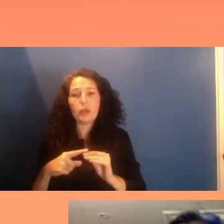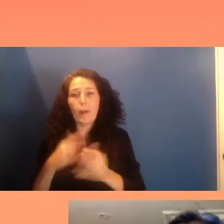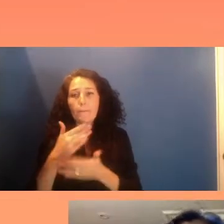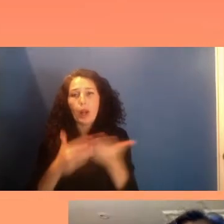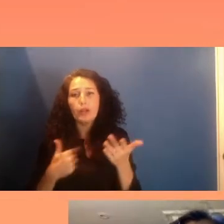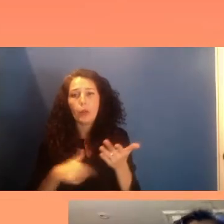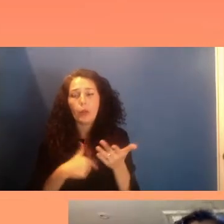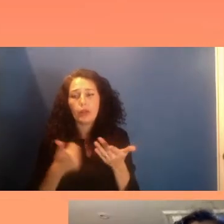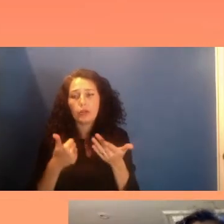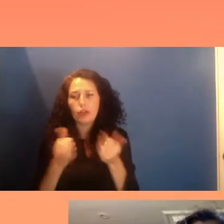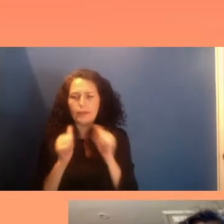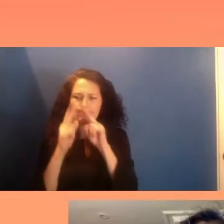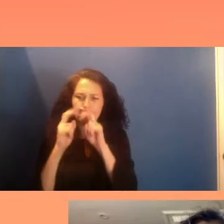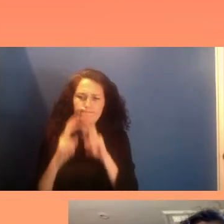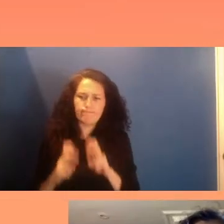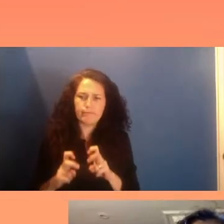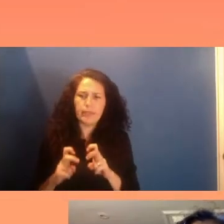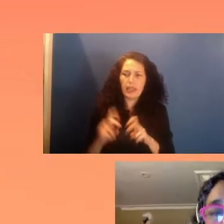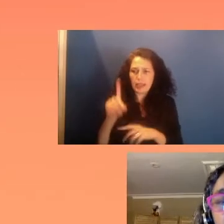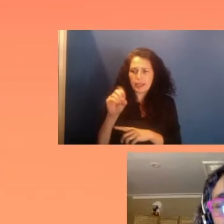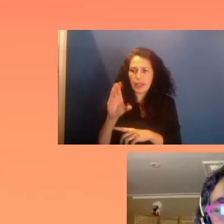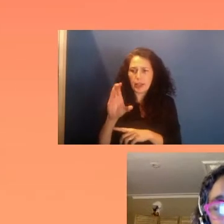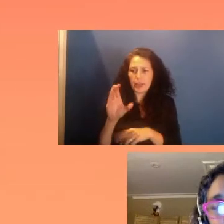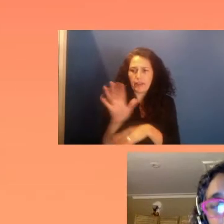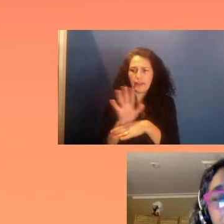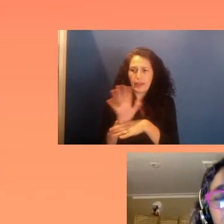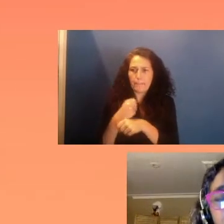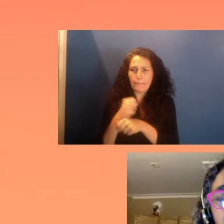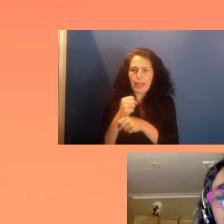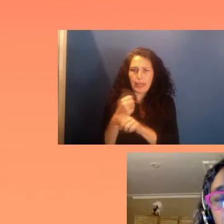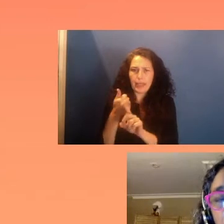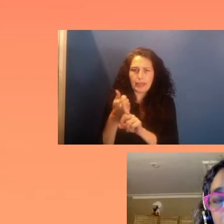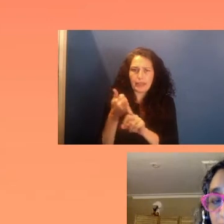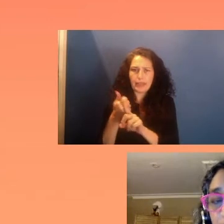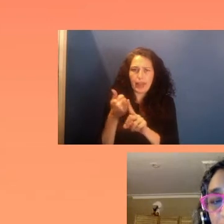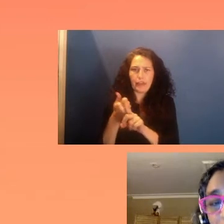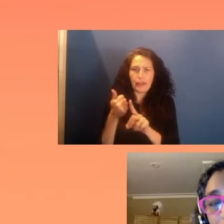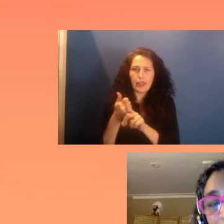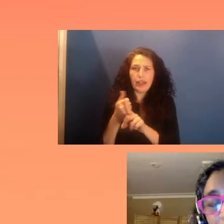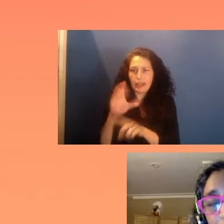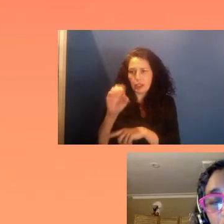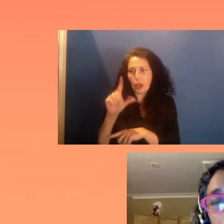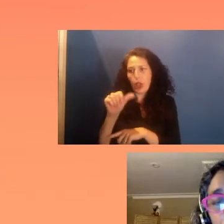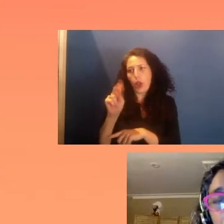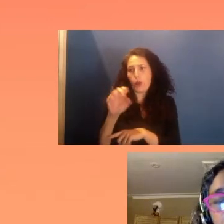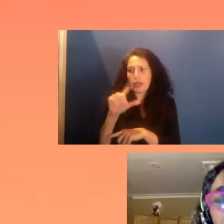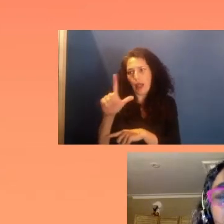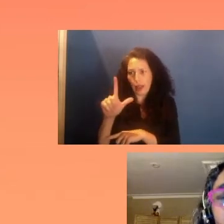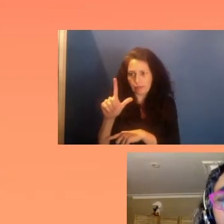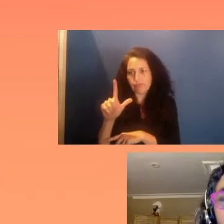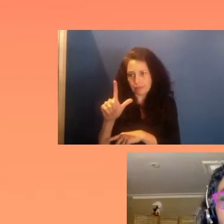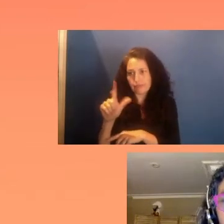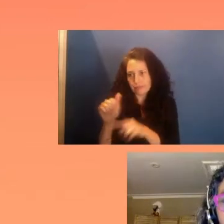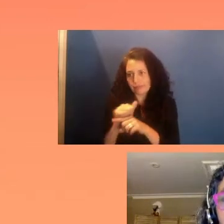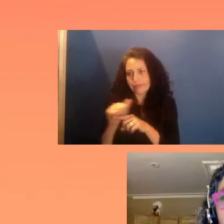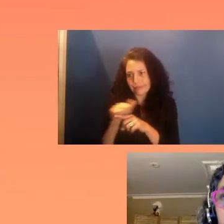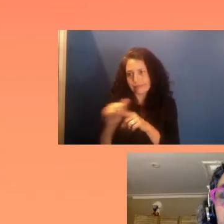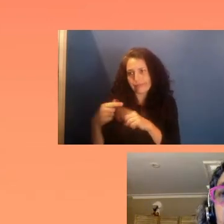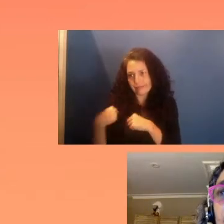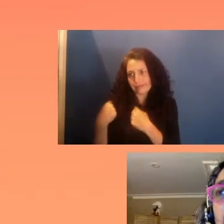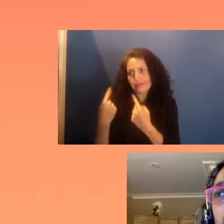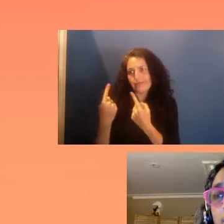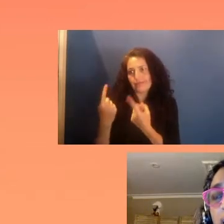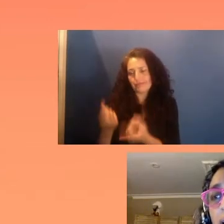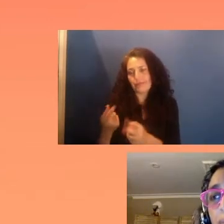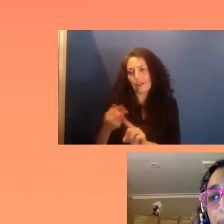trying to deconstruct here too is the very nature of documentary filmmaking, which is absolutely a colonial exercise and stems